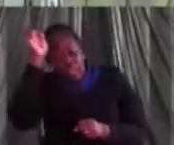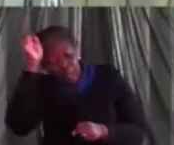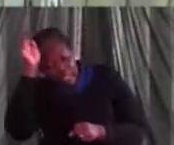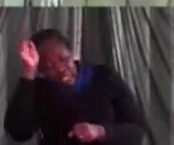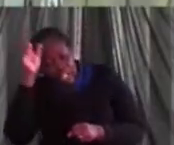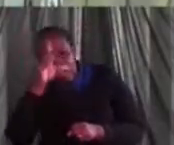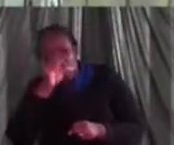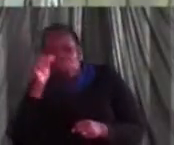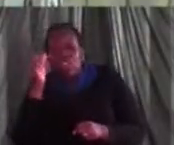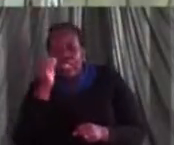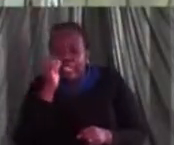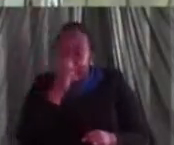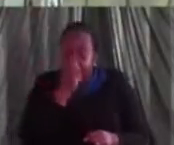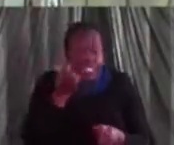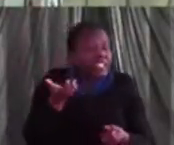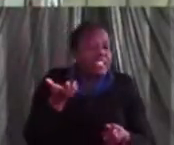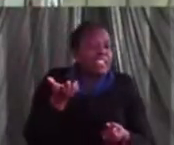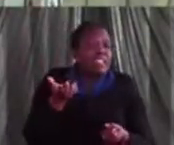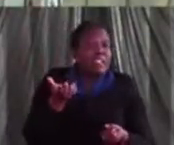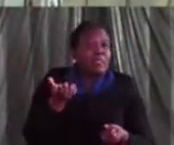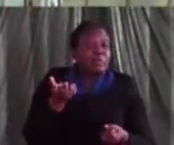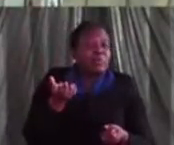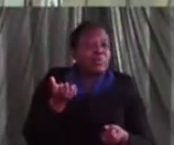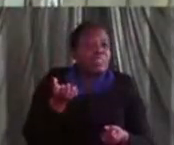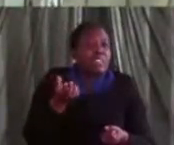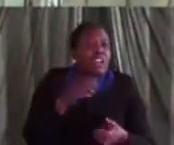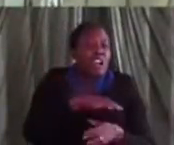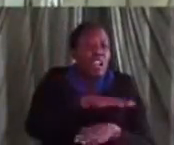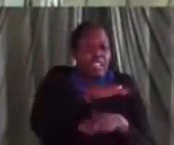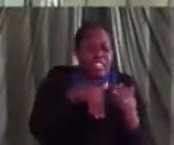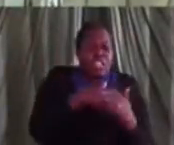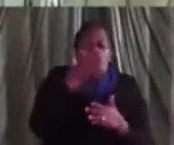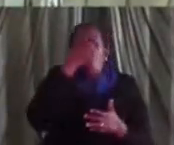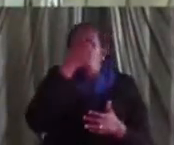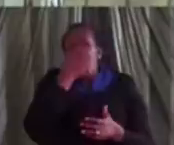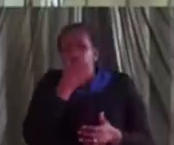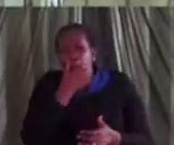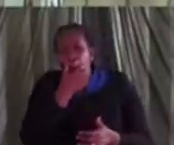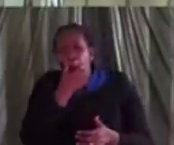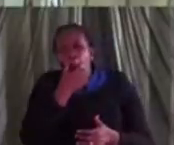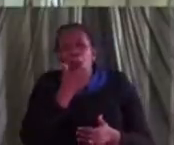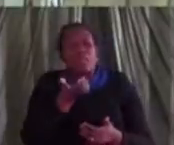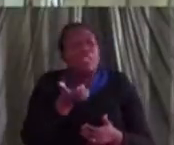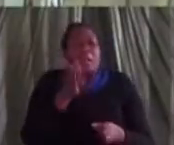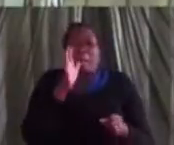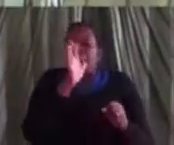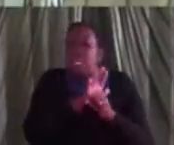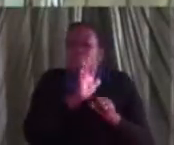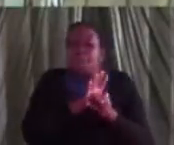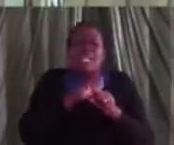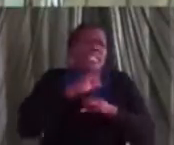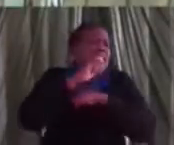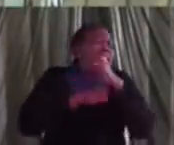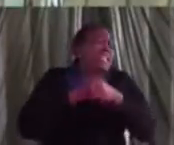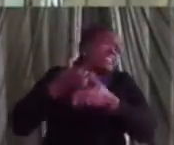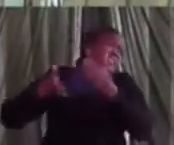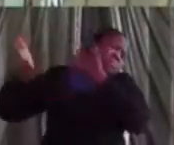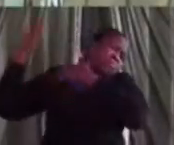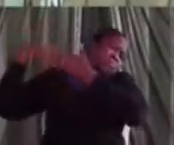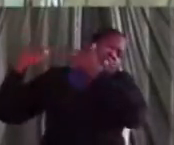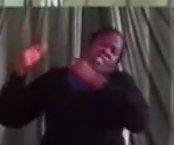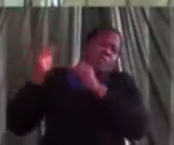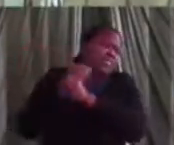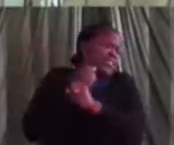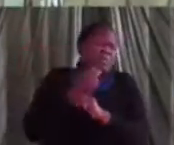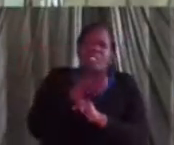go to and those are old ones. Those are many years ago. It may not be practical before